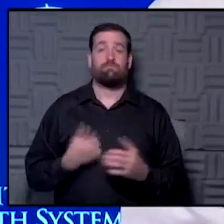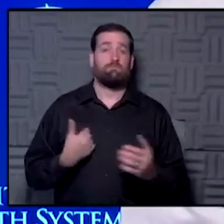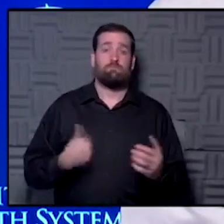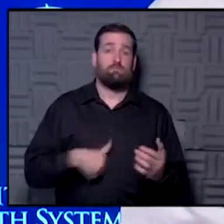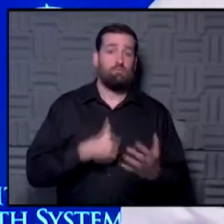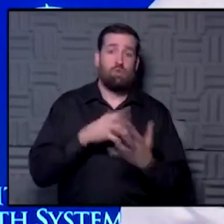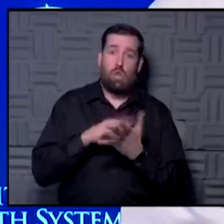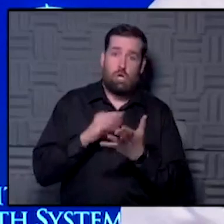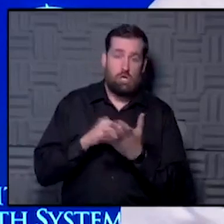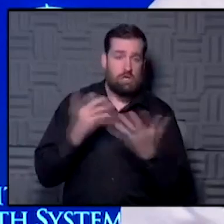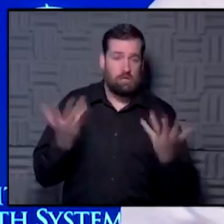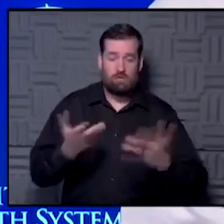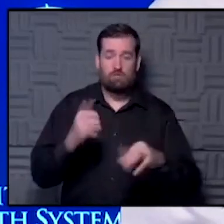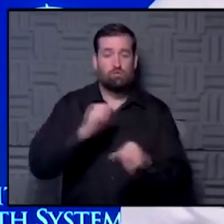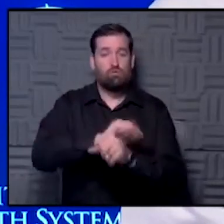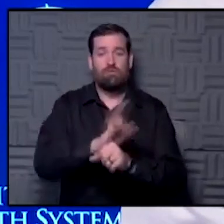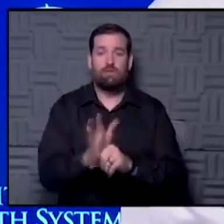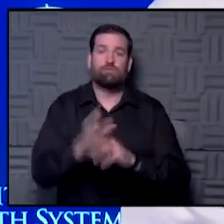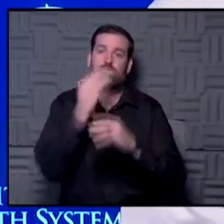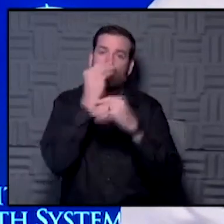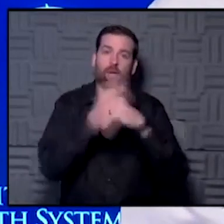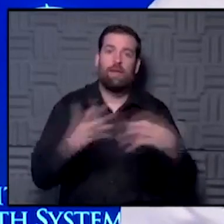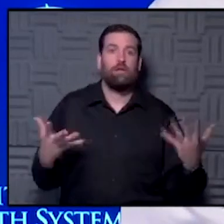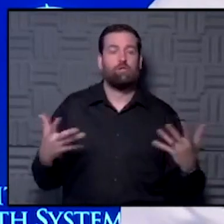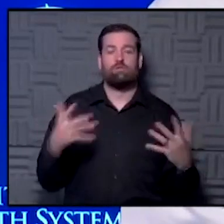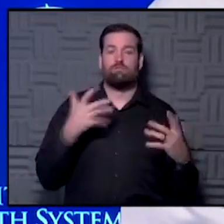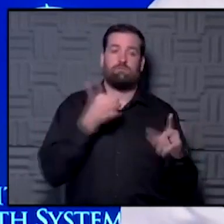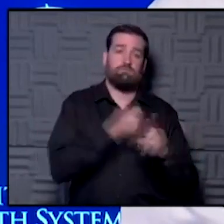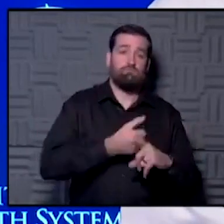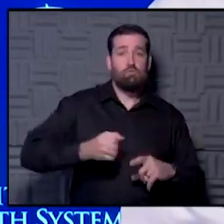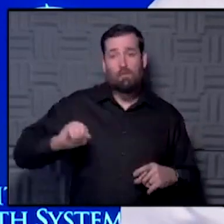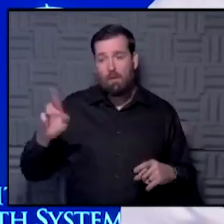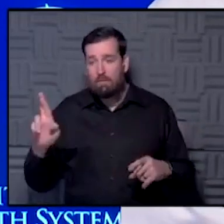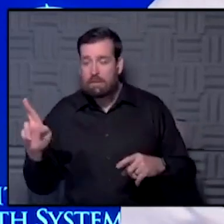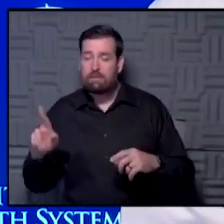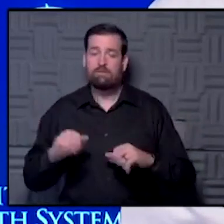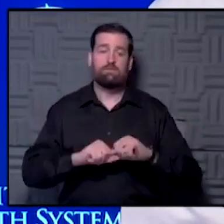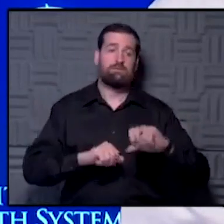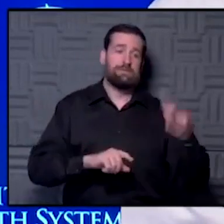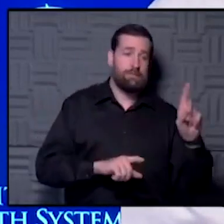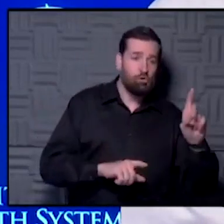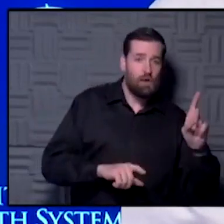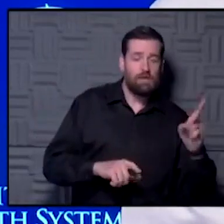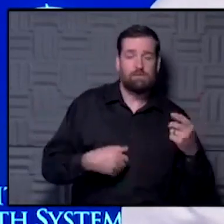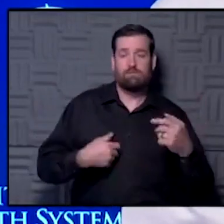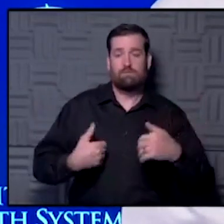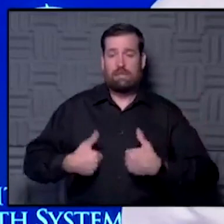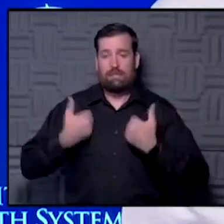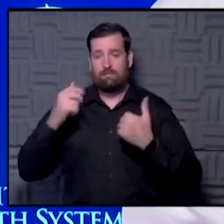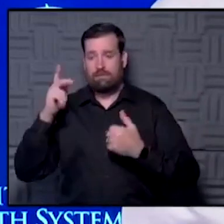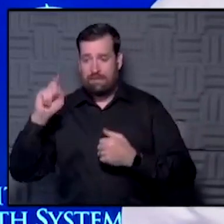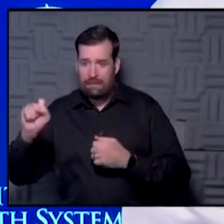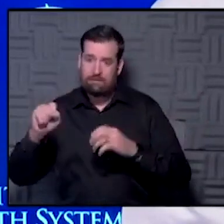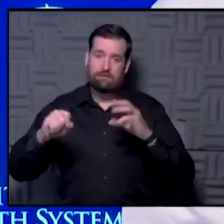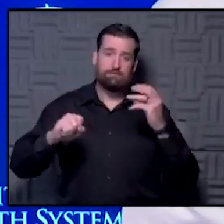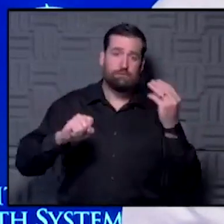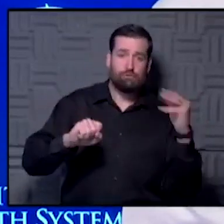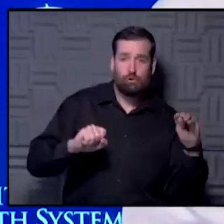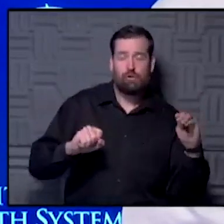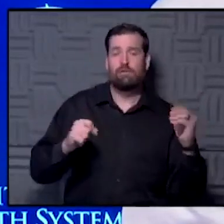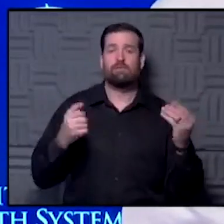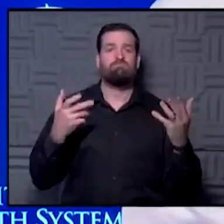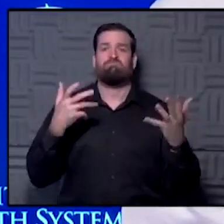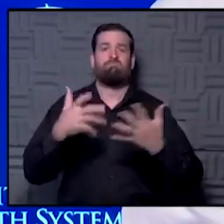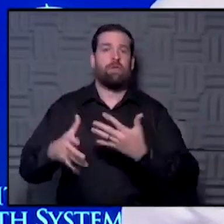is, again, coronavirus doesn't care. It doesn't care whether you're a Republican or a Democrat. It doesn't care whether you live in Kansas or Missouri or anywhere